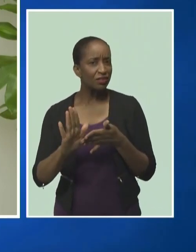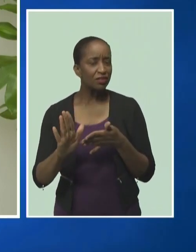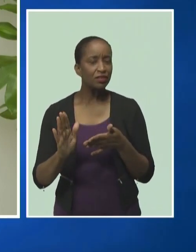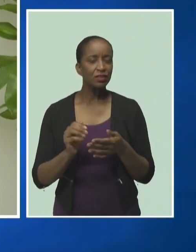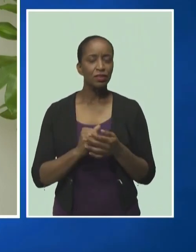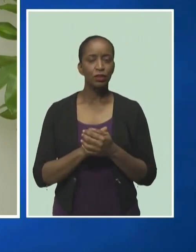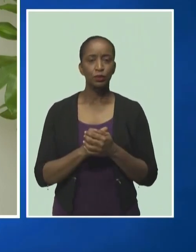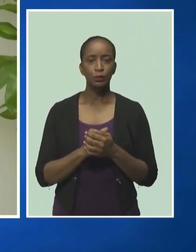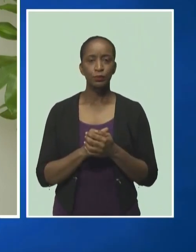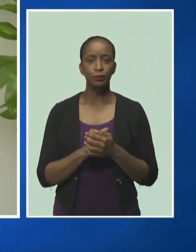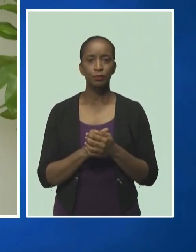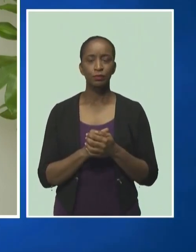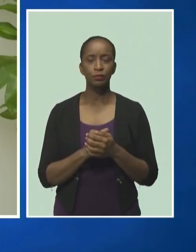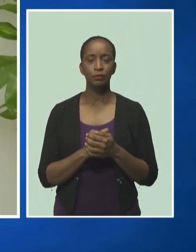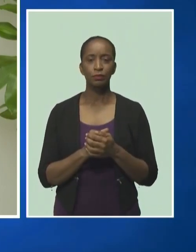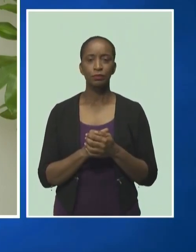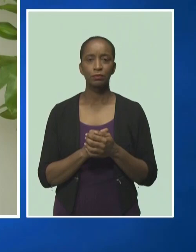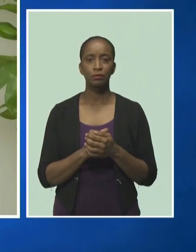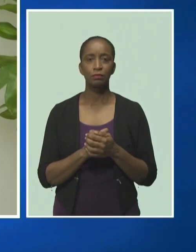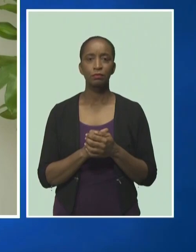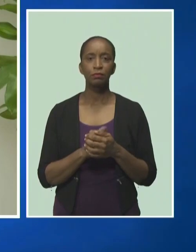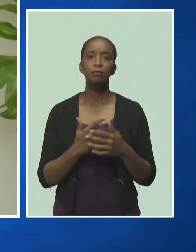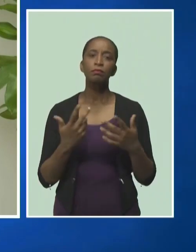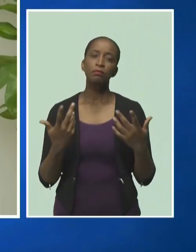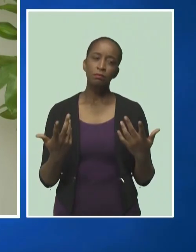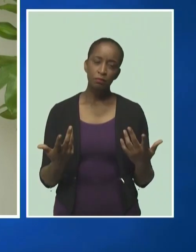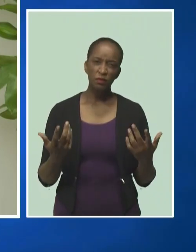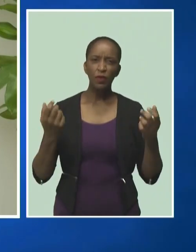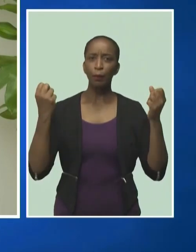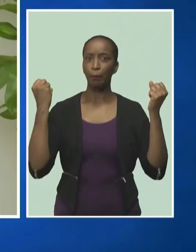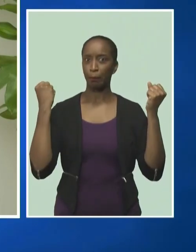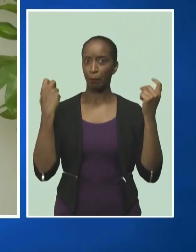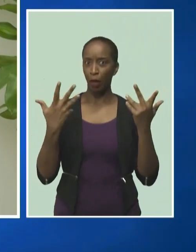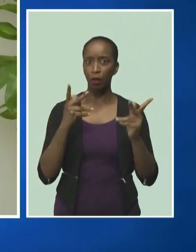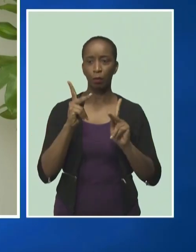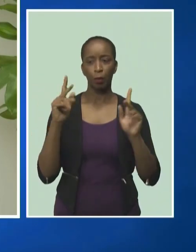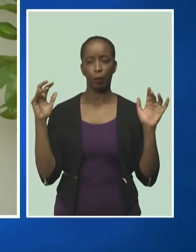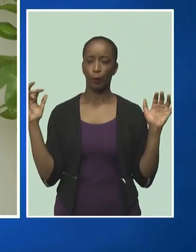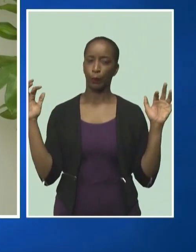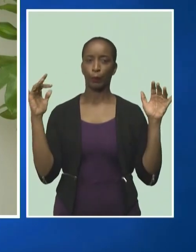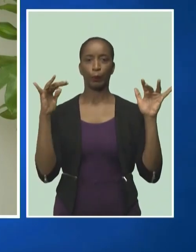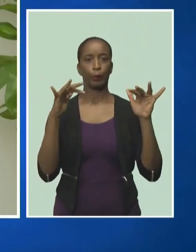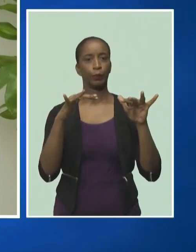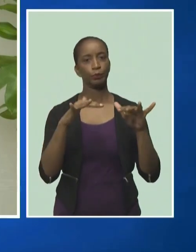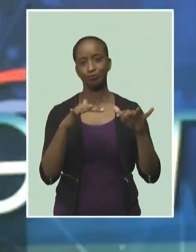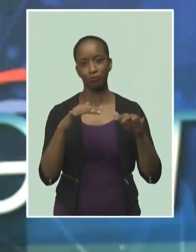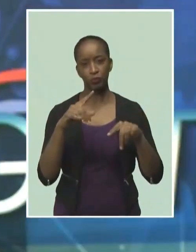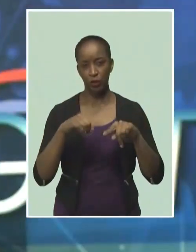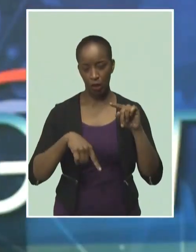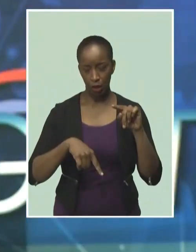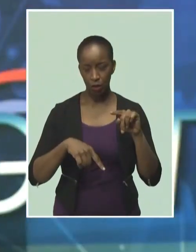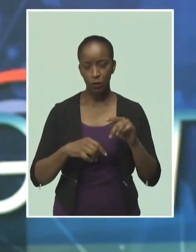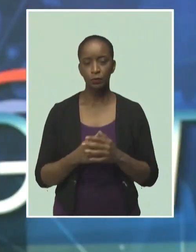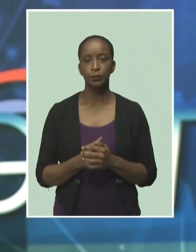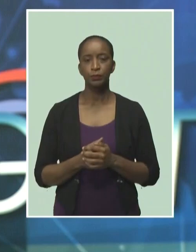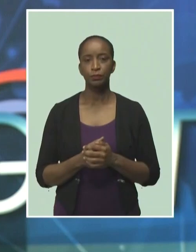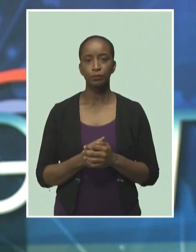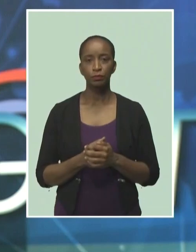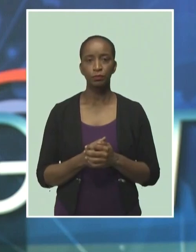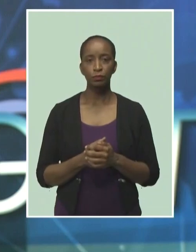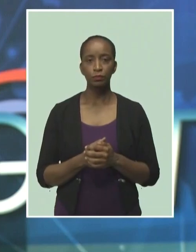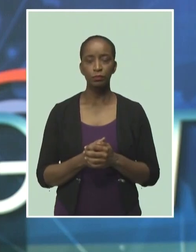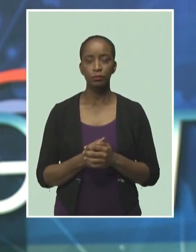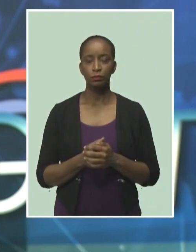Barbadian feel. So therefore, the numbers won't be the same, and the space is quite adequate. And at that